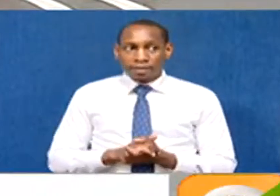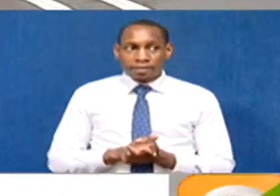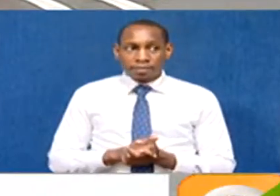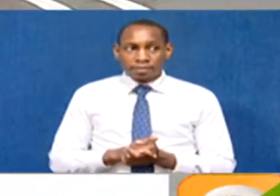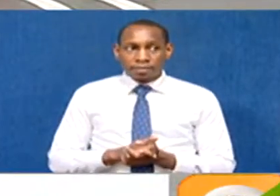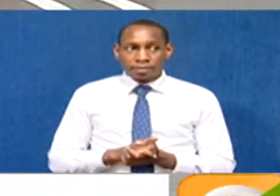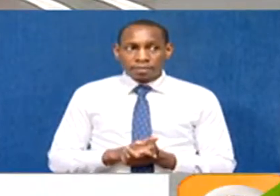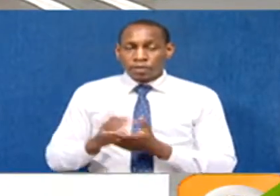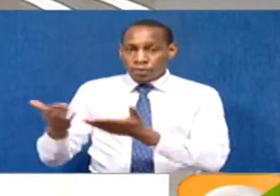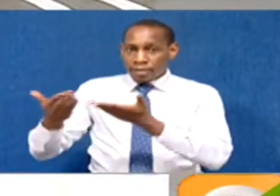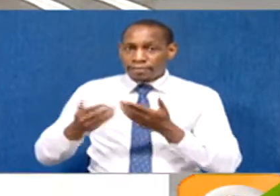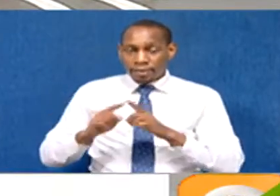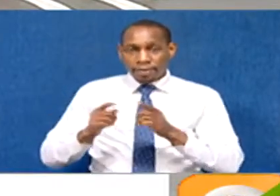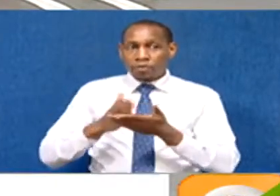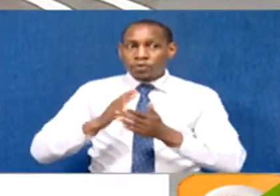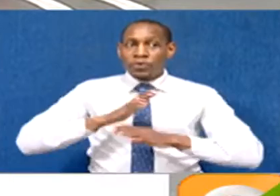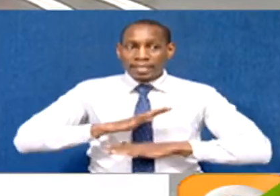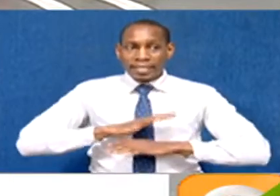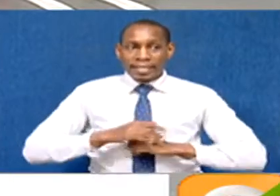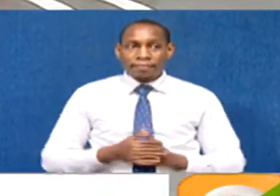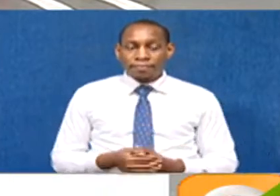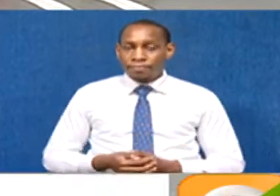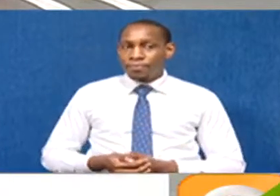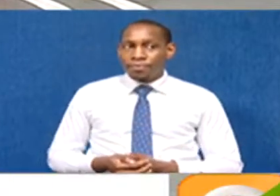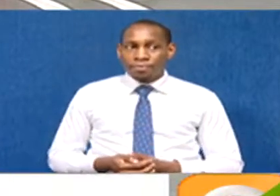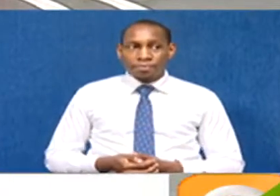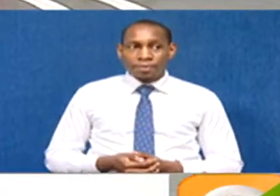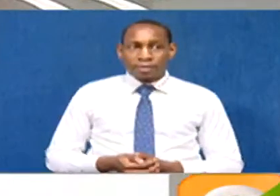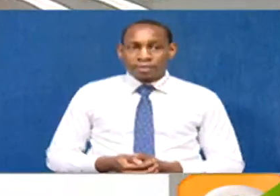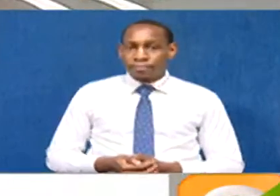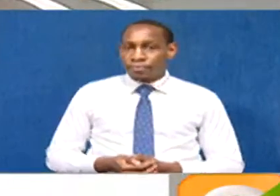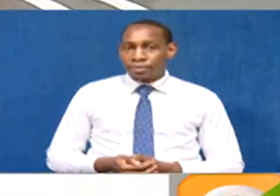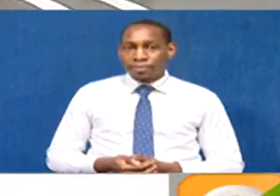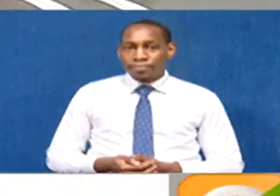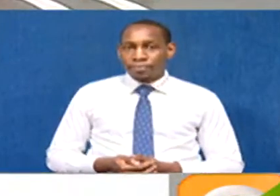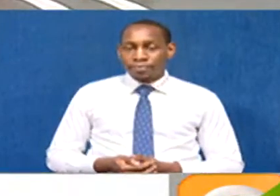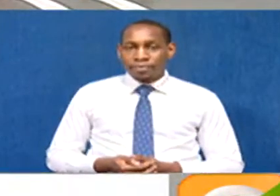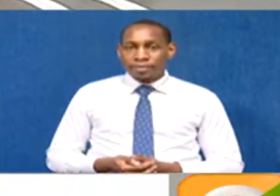eh? Yeah. Lakini inatosha. Inatosha. Umesema.